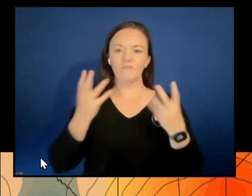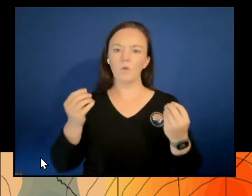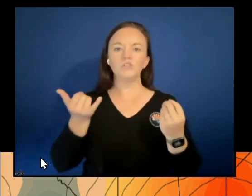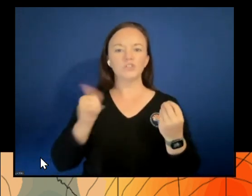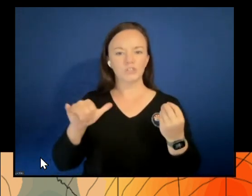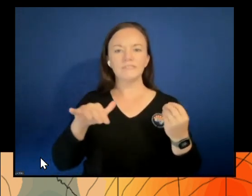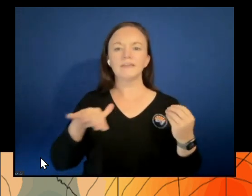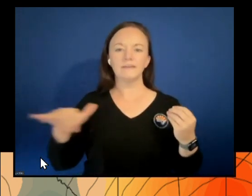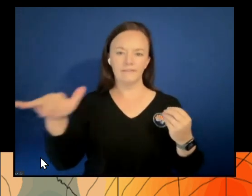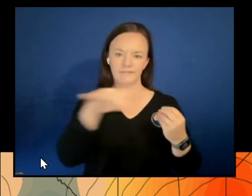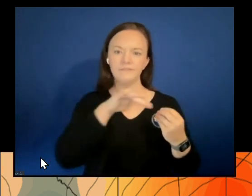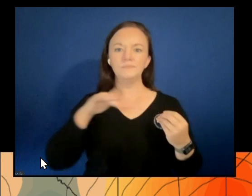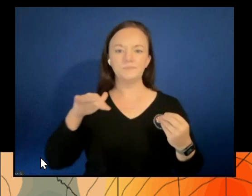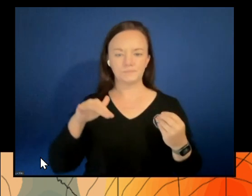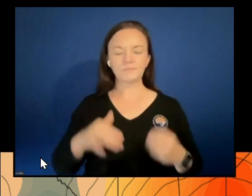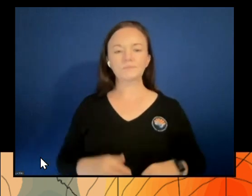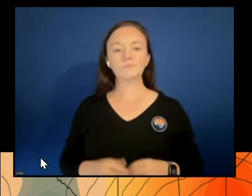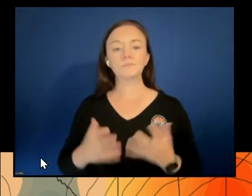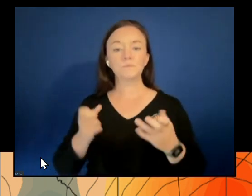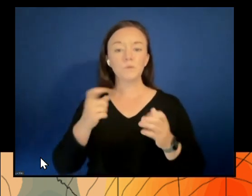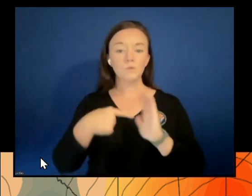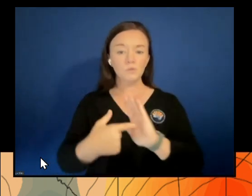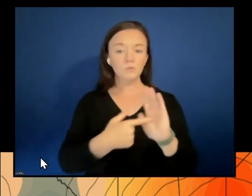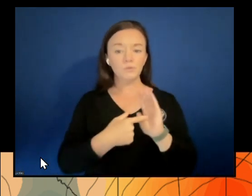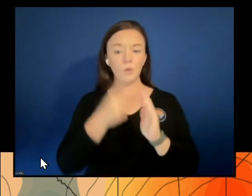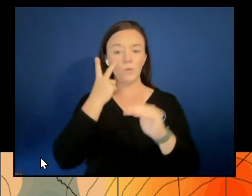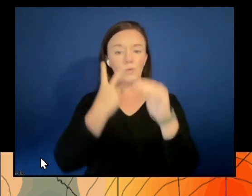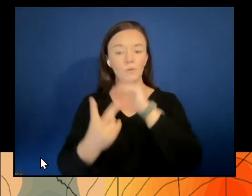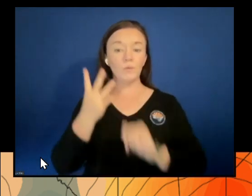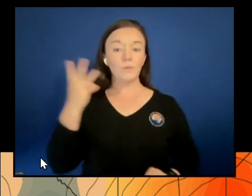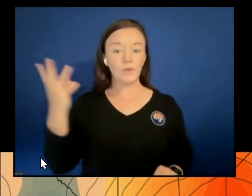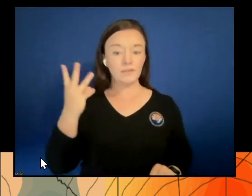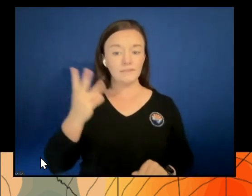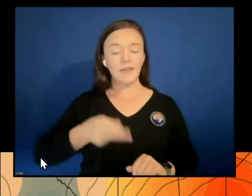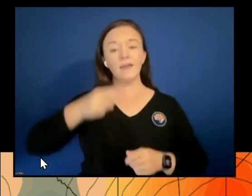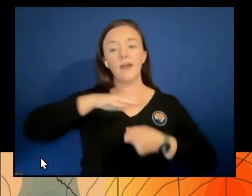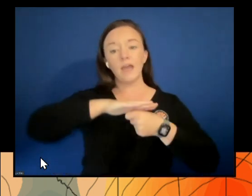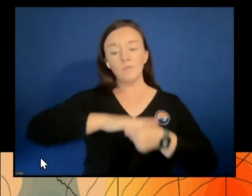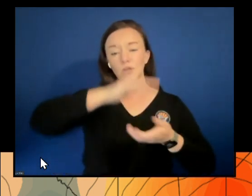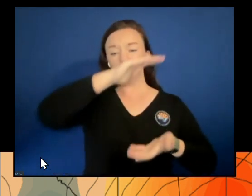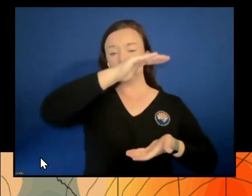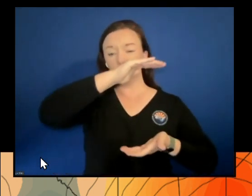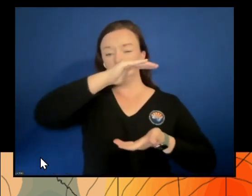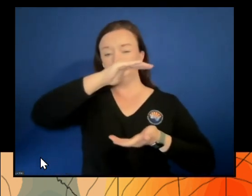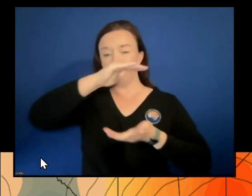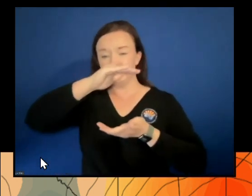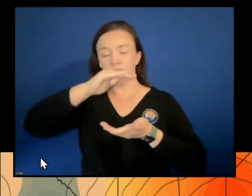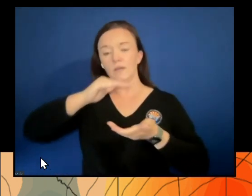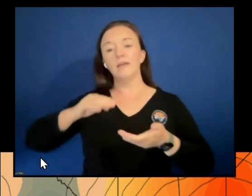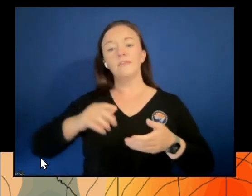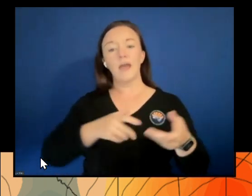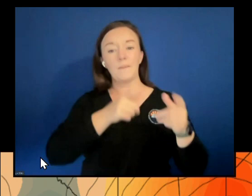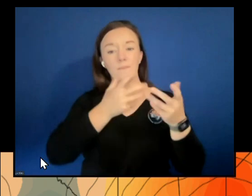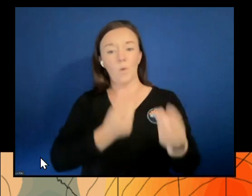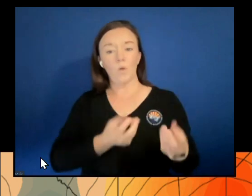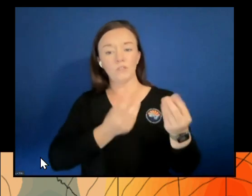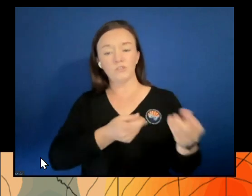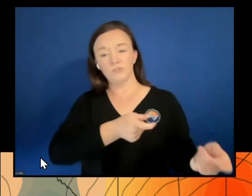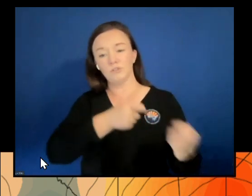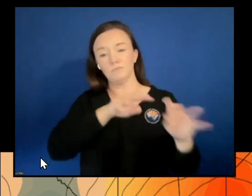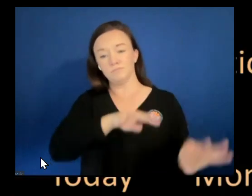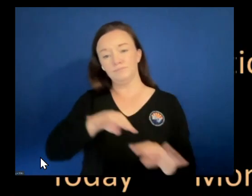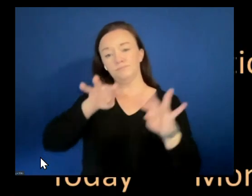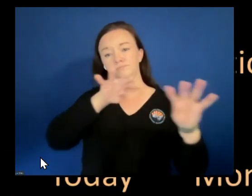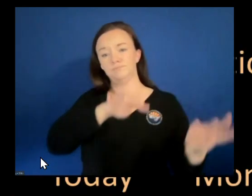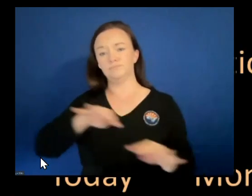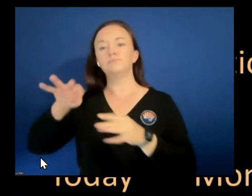wanted to show you the forecast for Wednesday and where that high pressure is located, and we're still seeing that moisture being pulled up into our area.